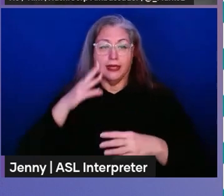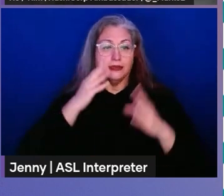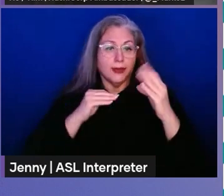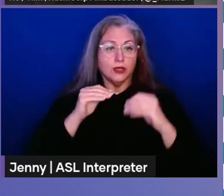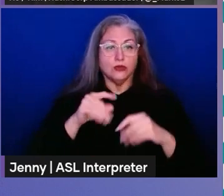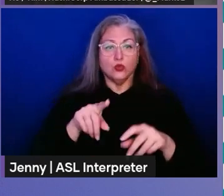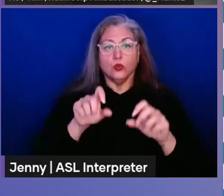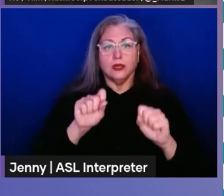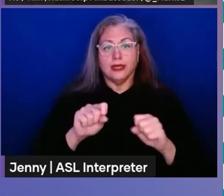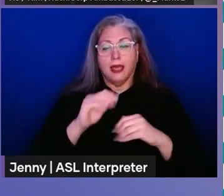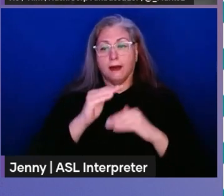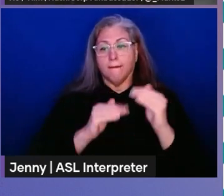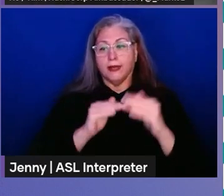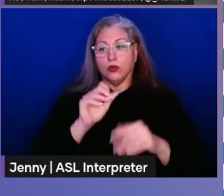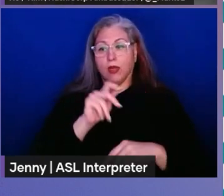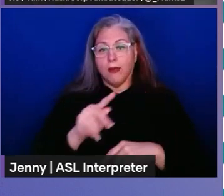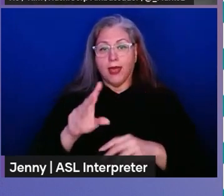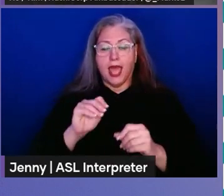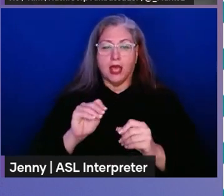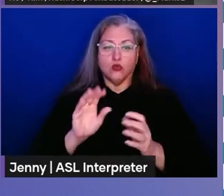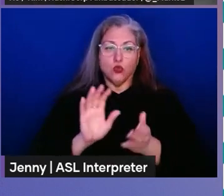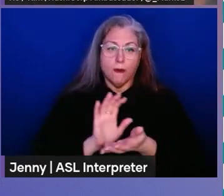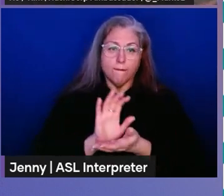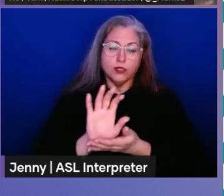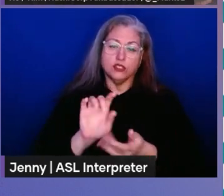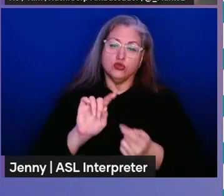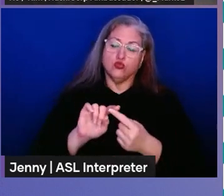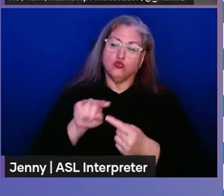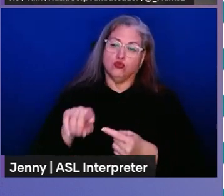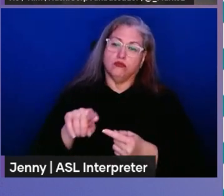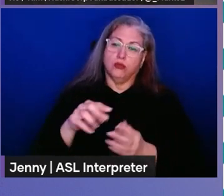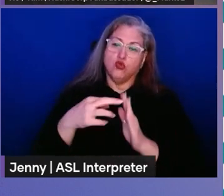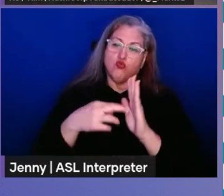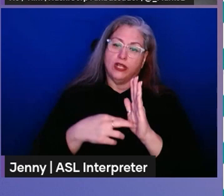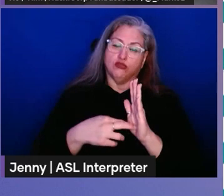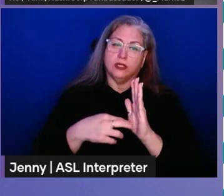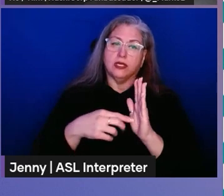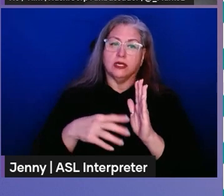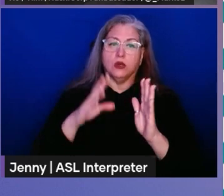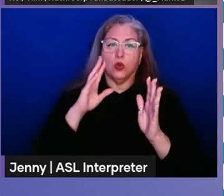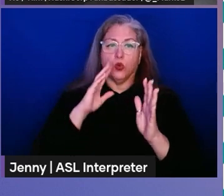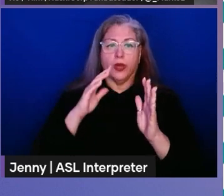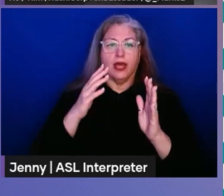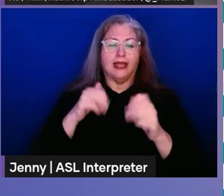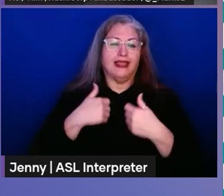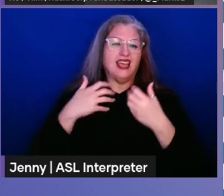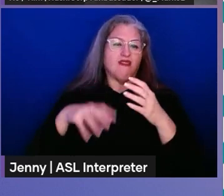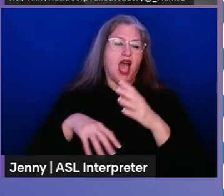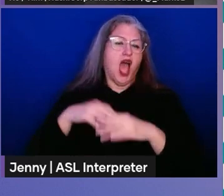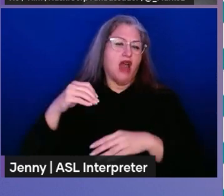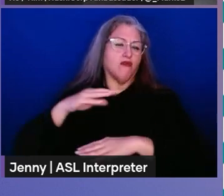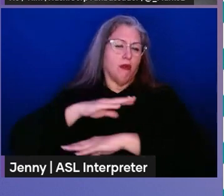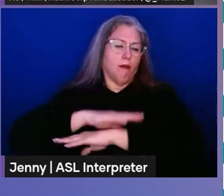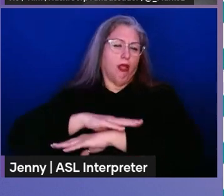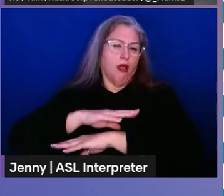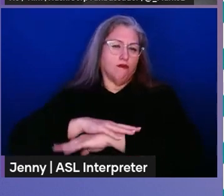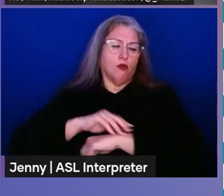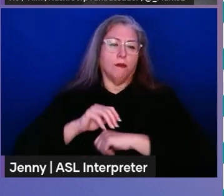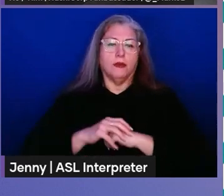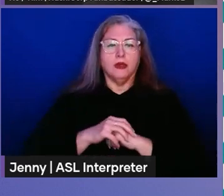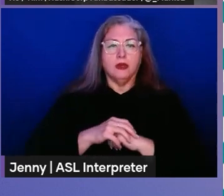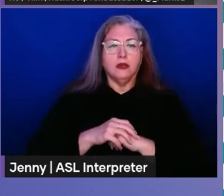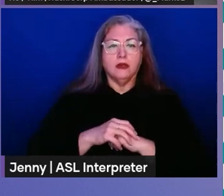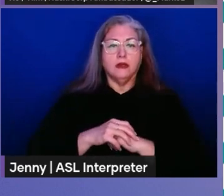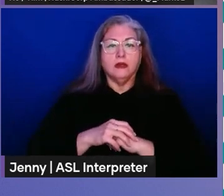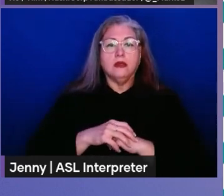build your application and push it to a registry, which would usually live somewhere outside the platform as well. And